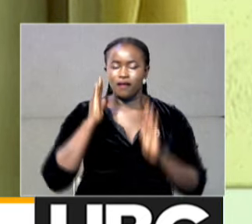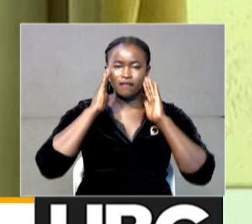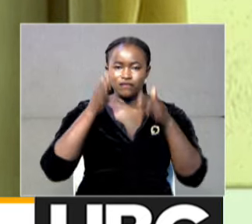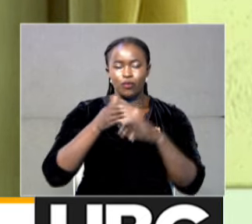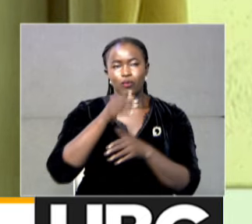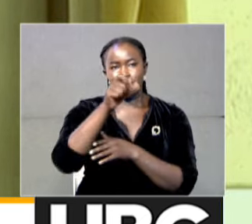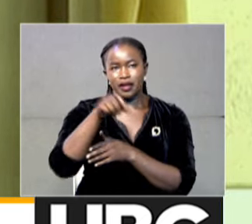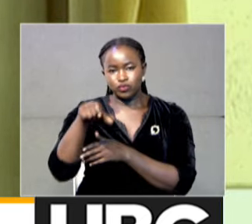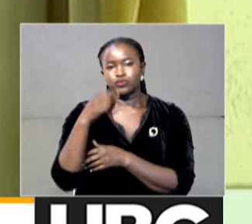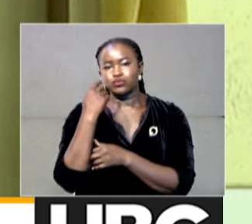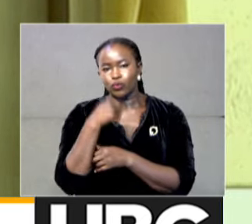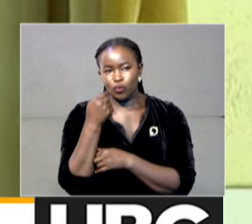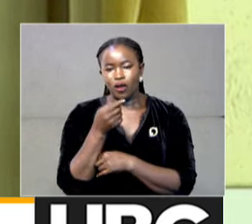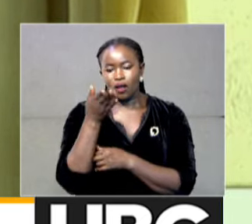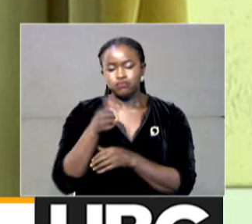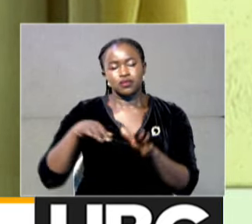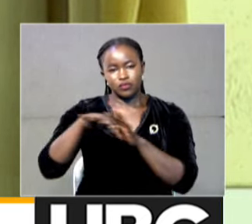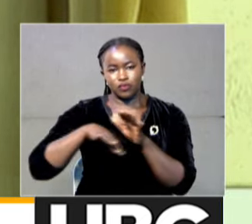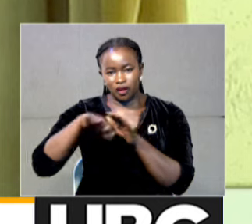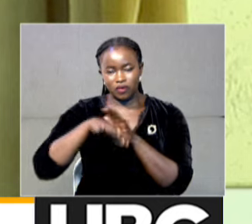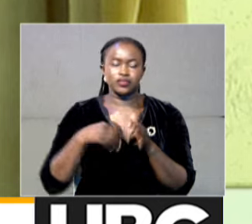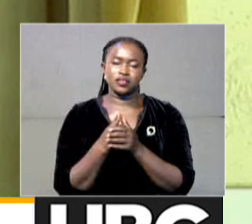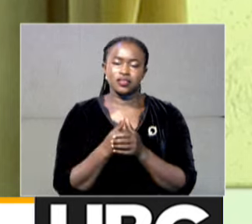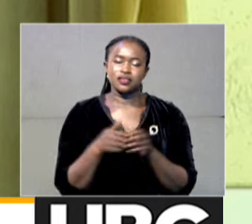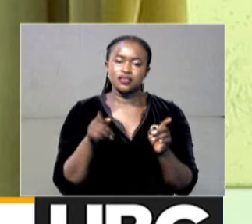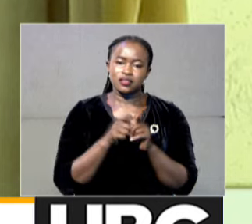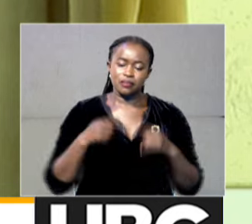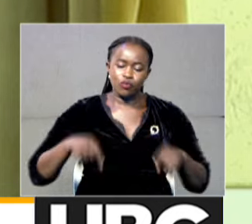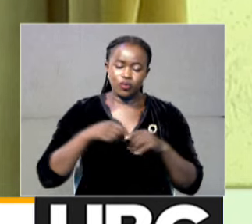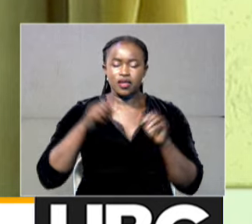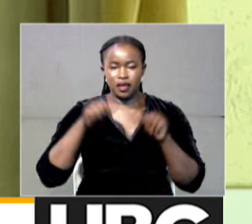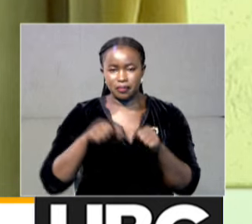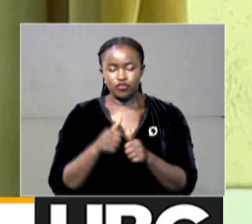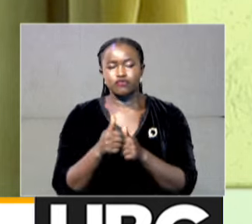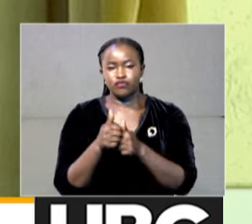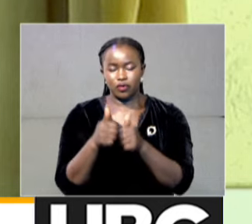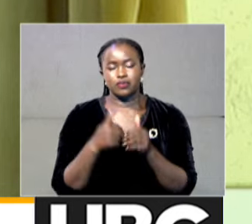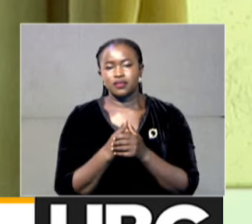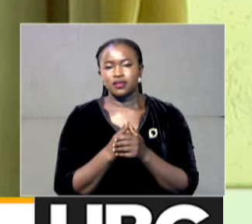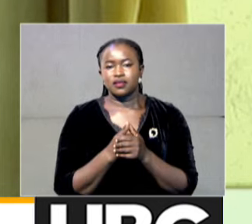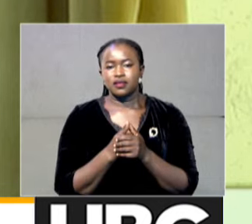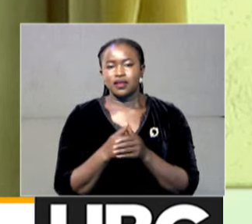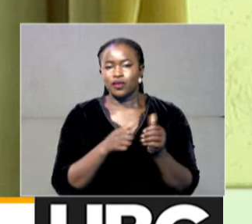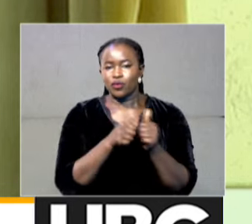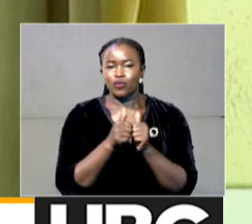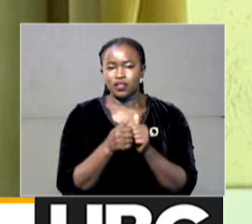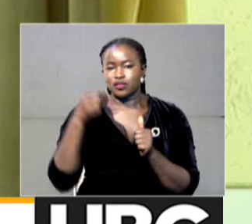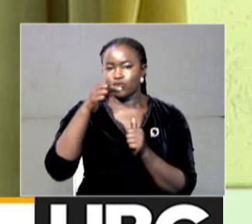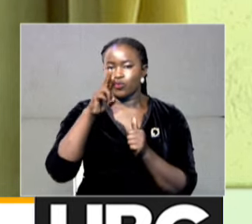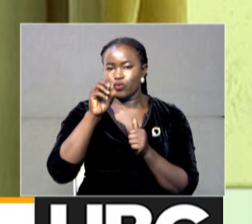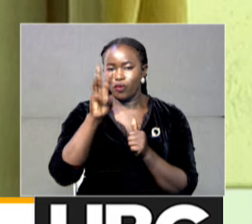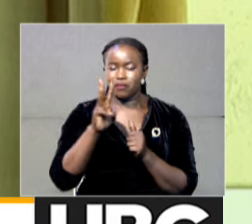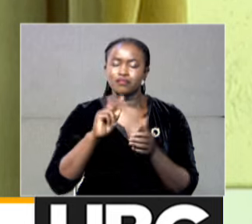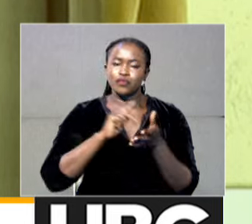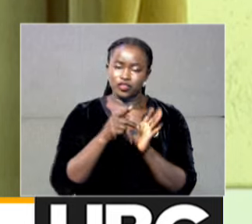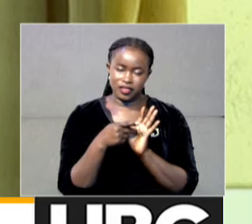persons on the ground that we can be able to follow with this GROW.